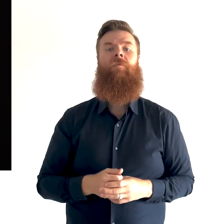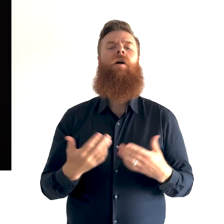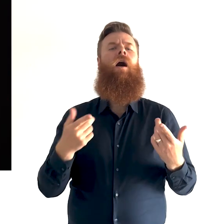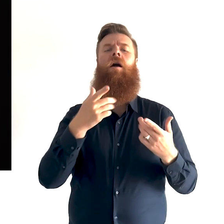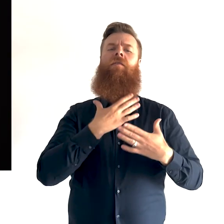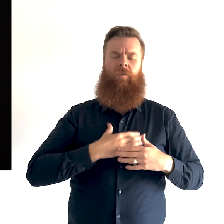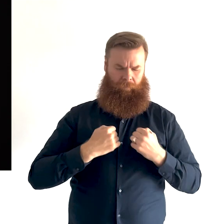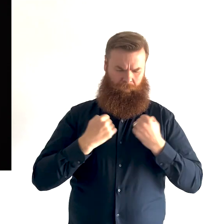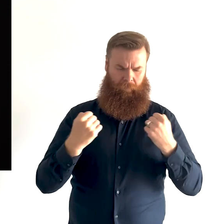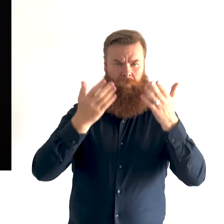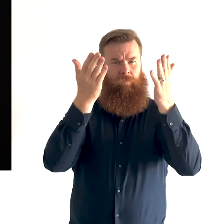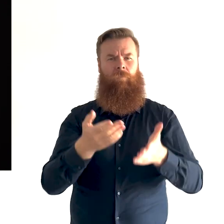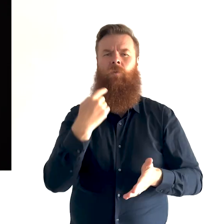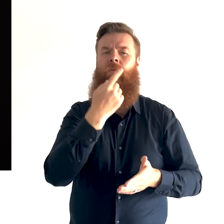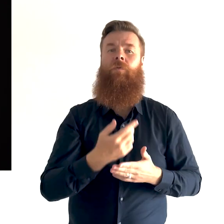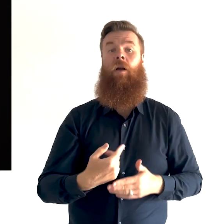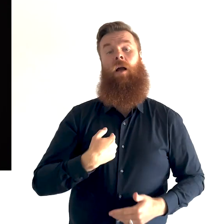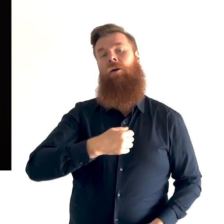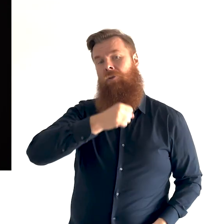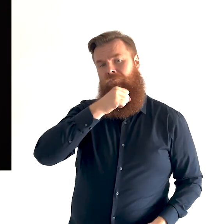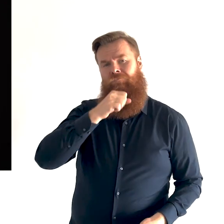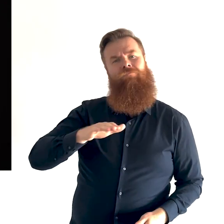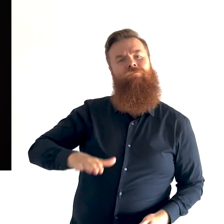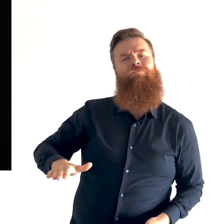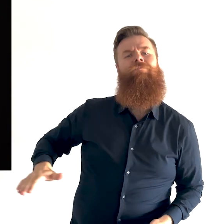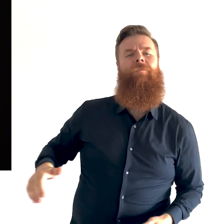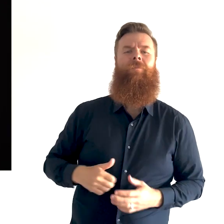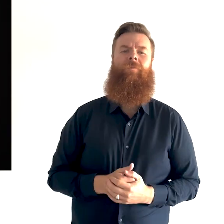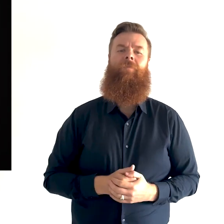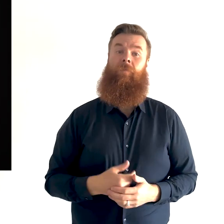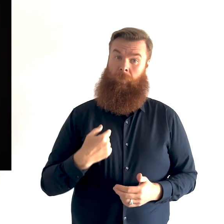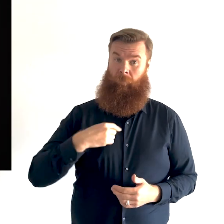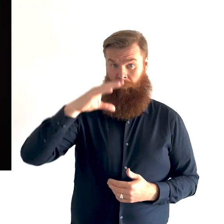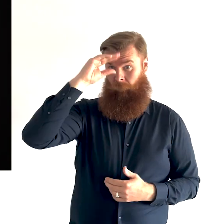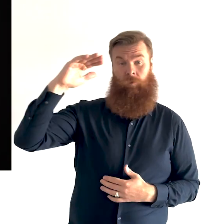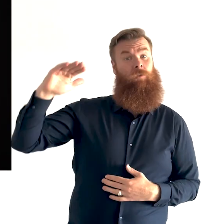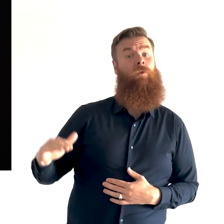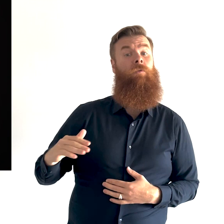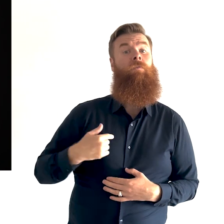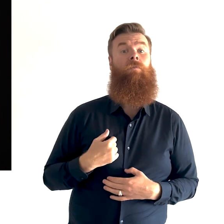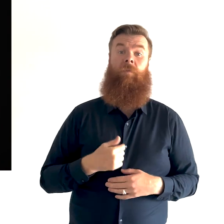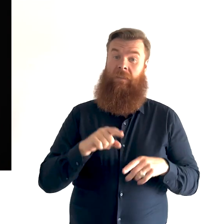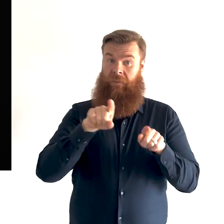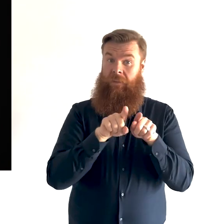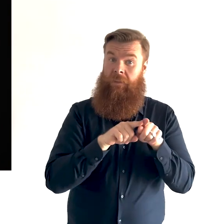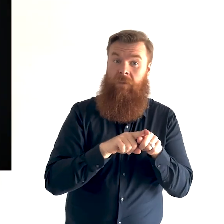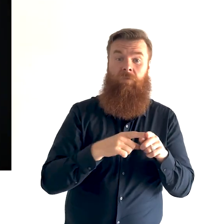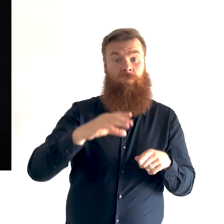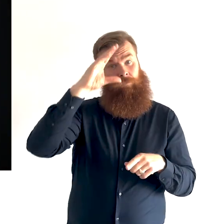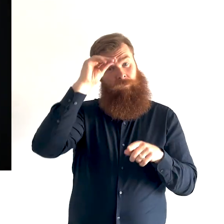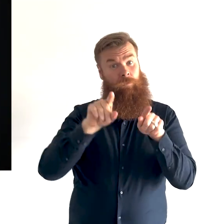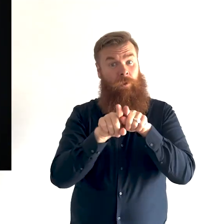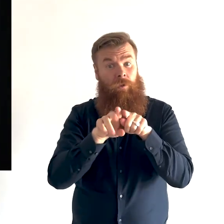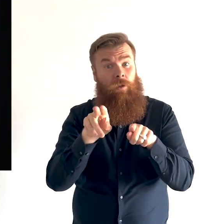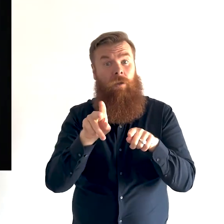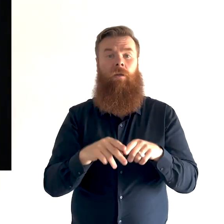How would you describe yourself? I am a grandmother. I am a son. A sister.